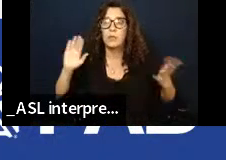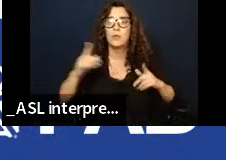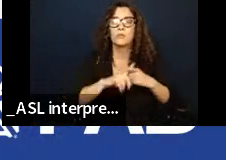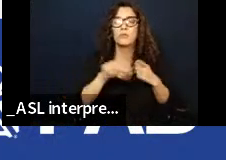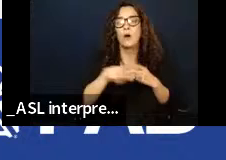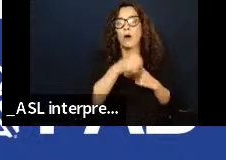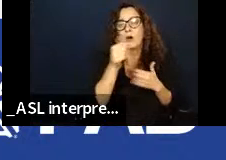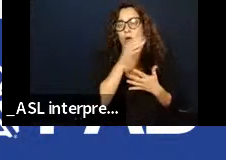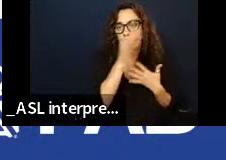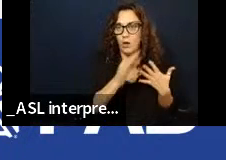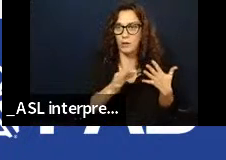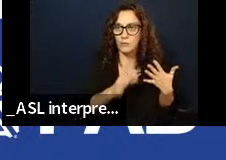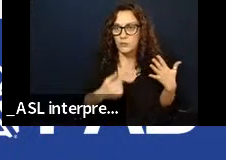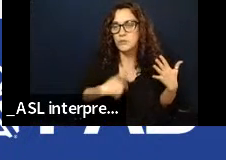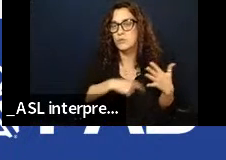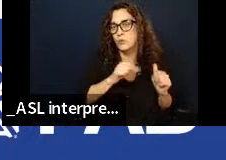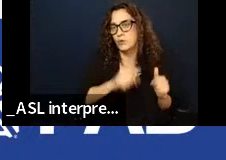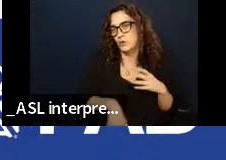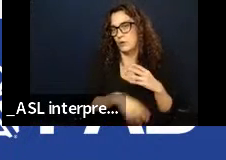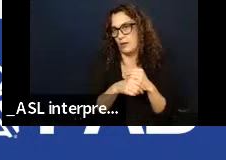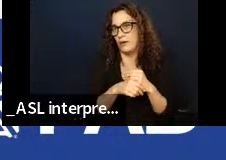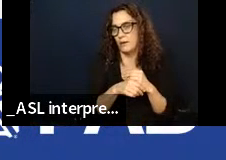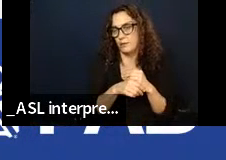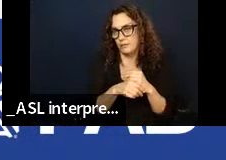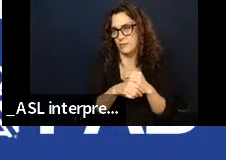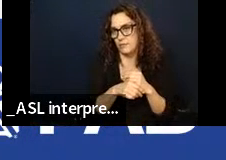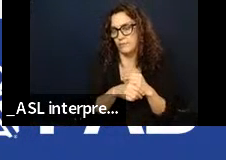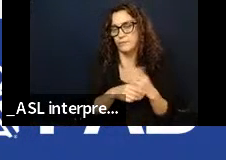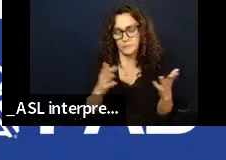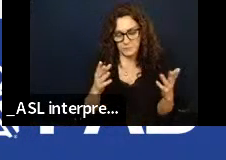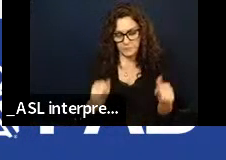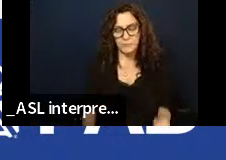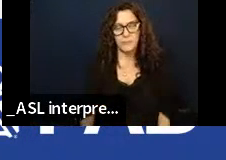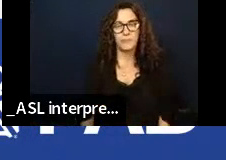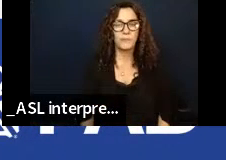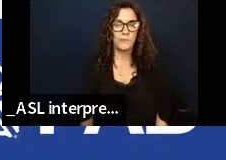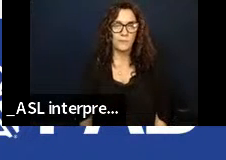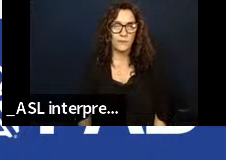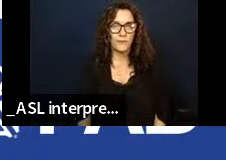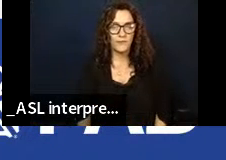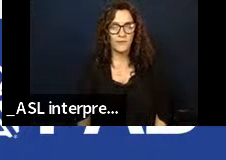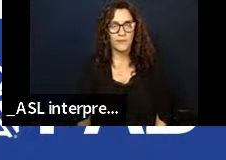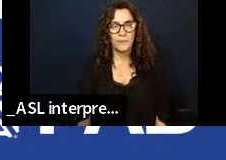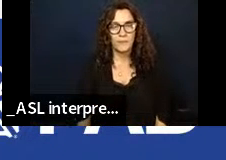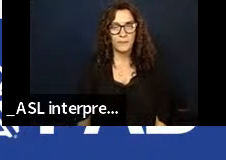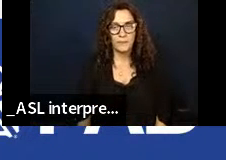about what you might want, if anything, in addition to punitive sanctions.